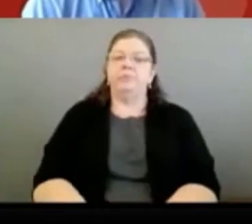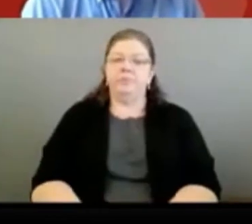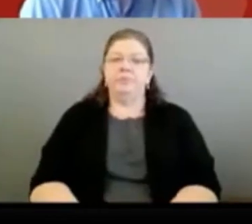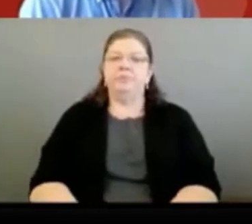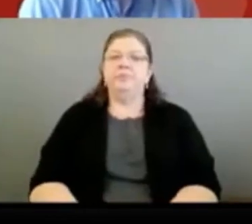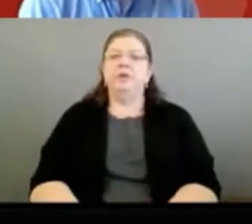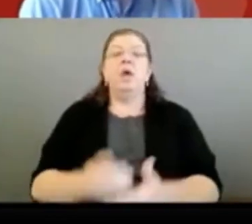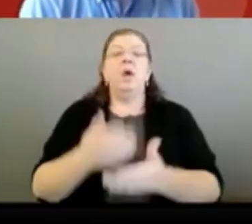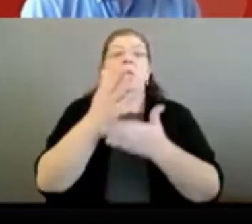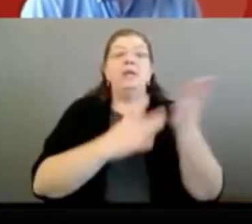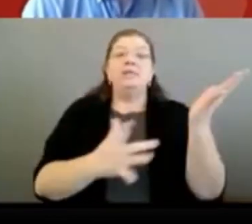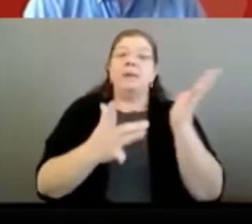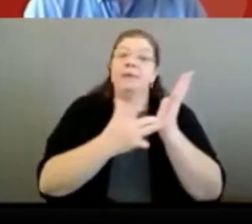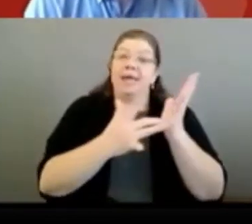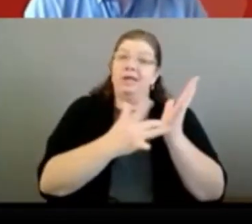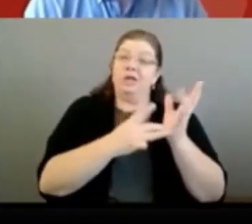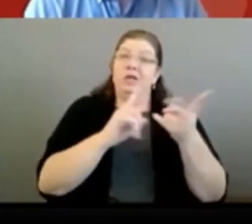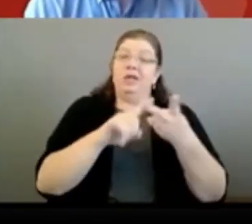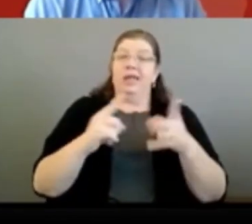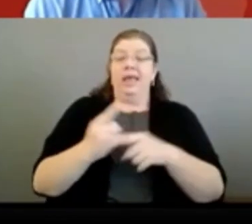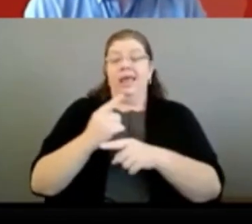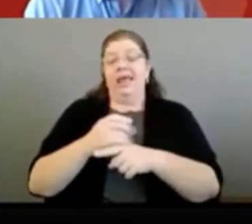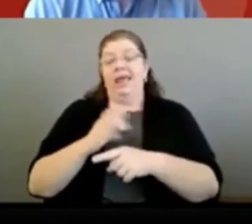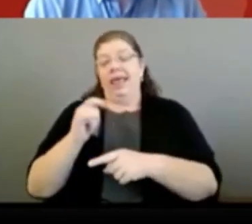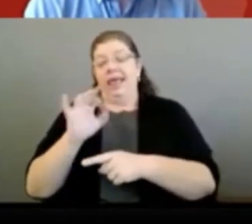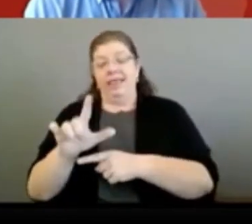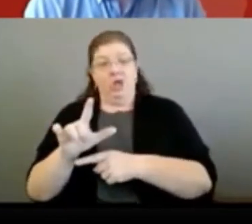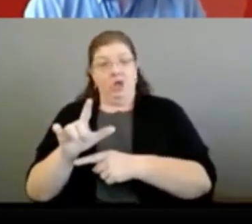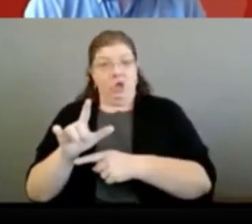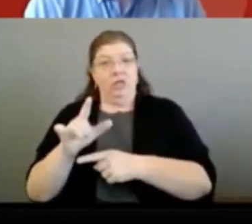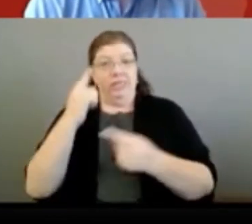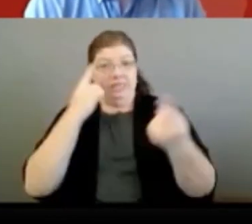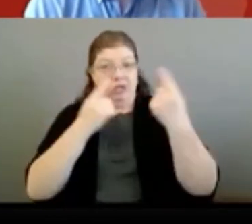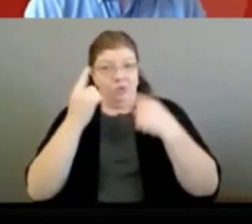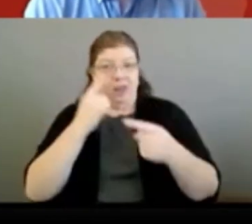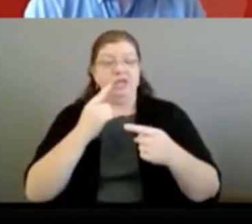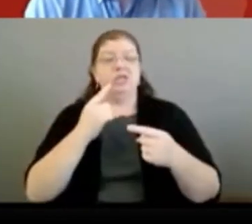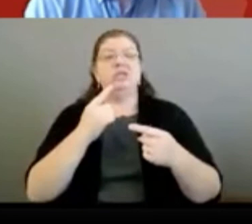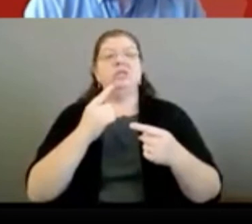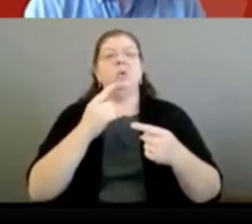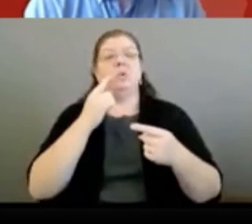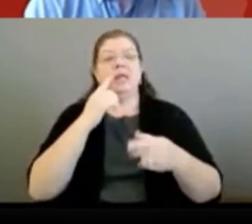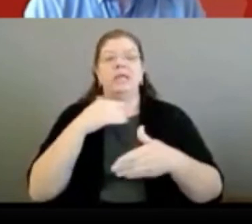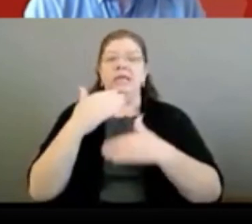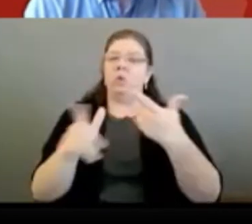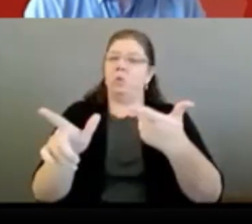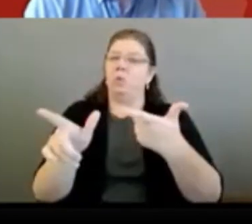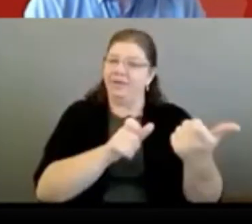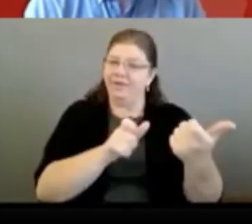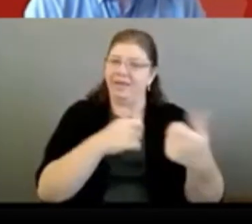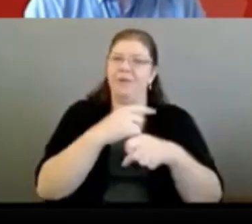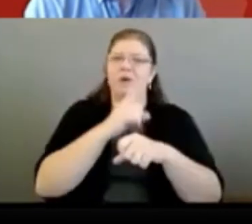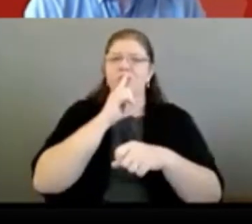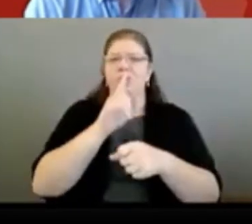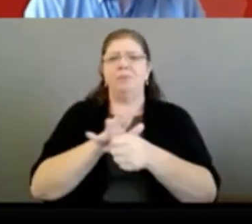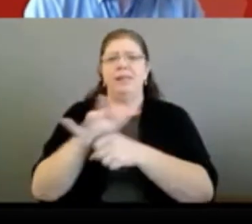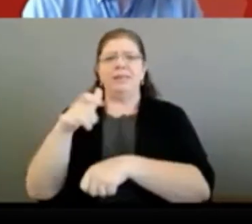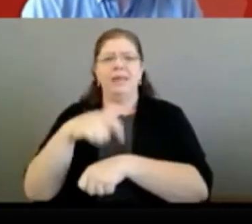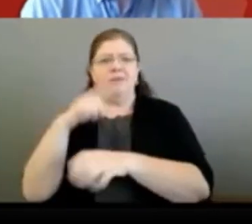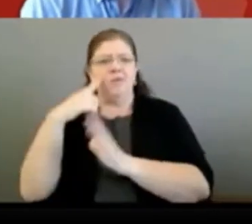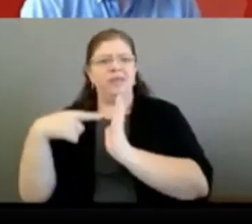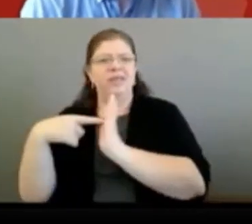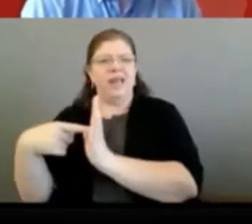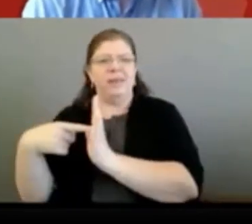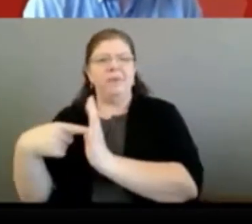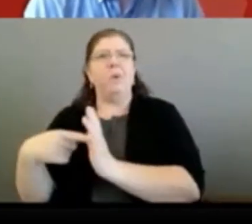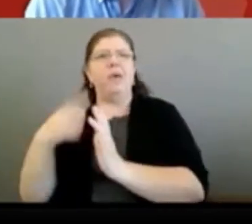So what are some technical and ethical considerations of text mining? I'm going to go through this really fast because I want to make sure we have plenty of time for a demo. I think we got